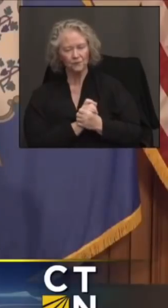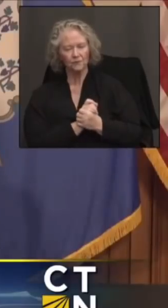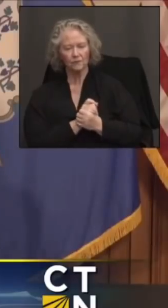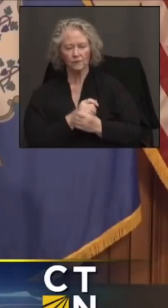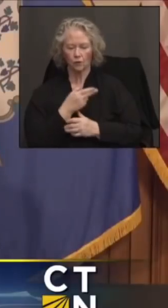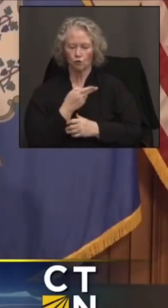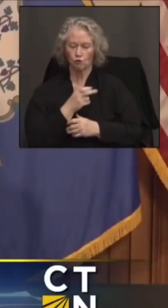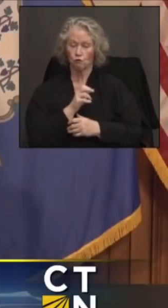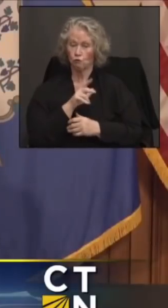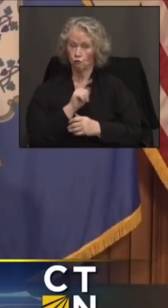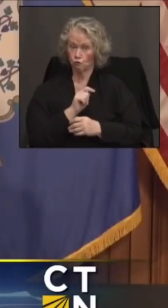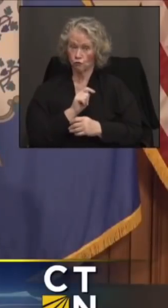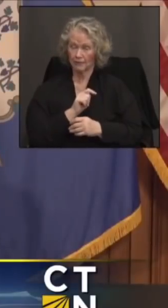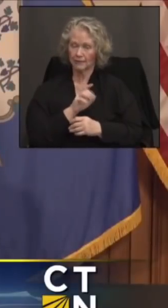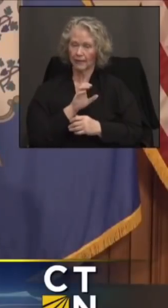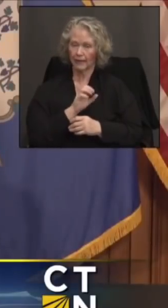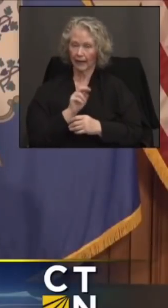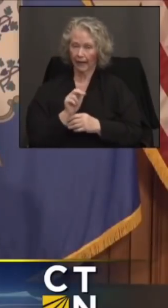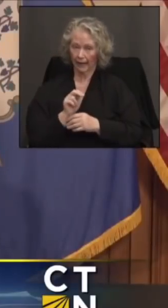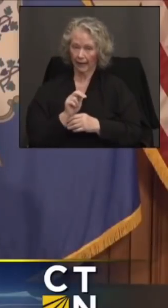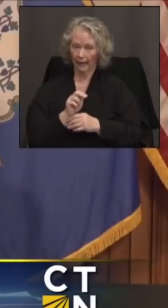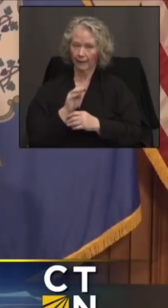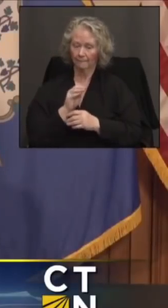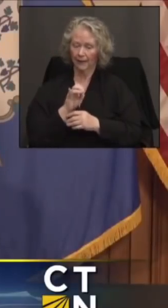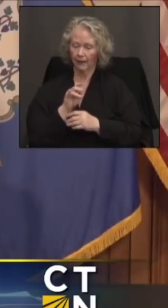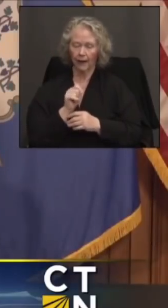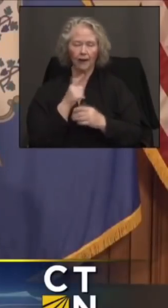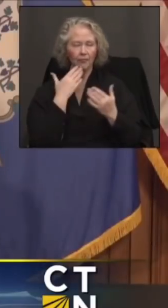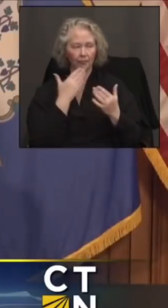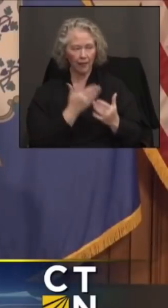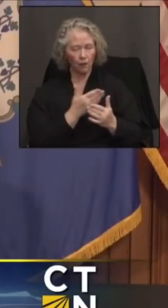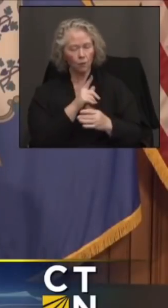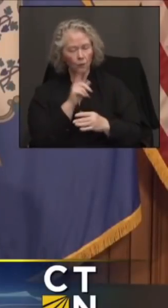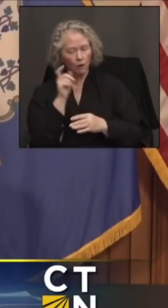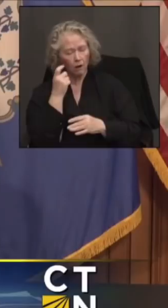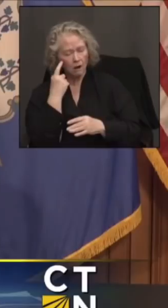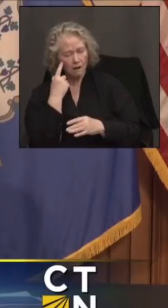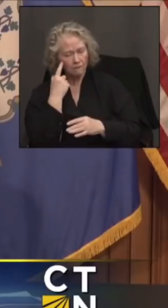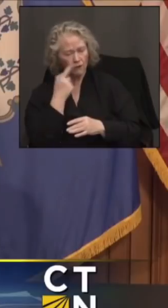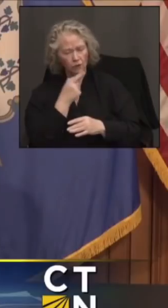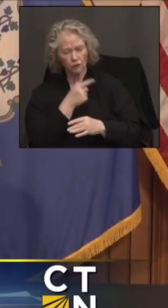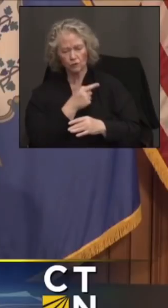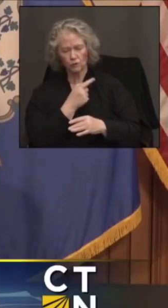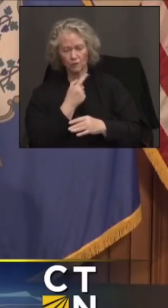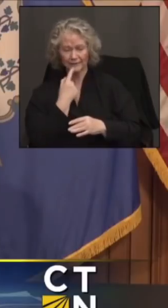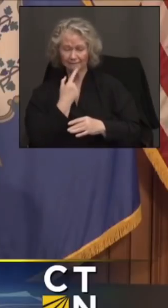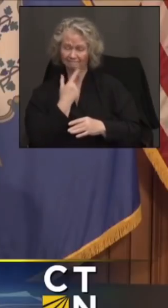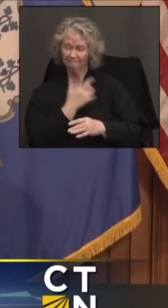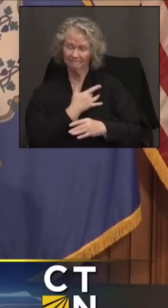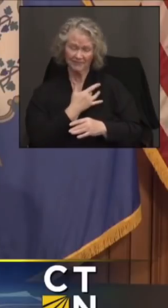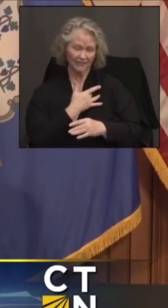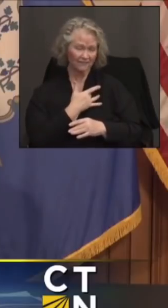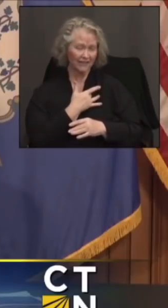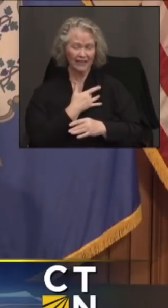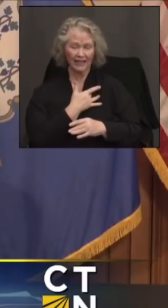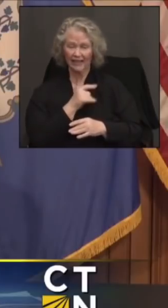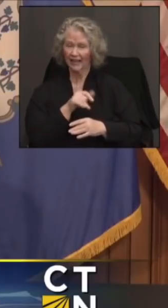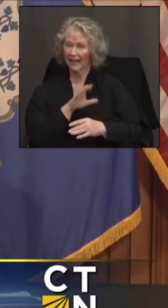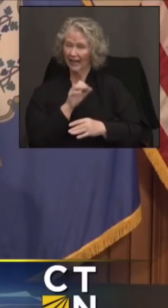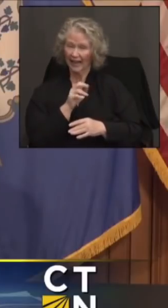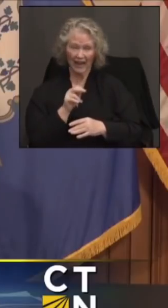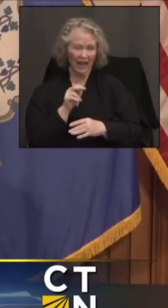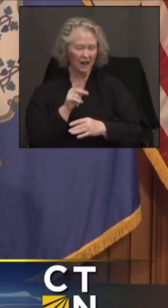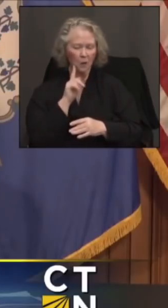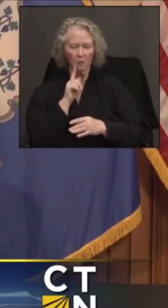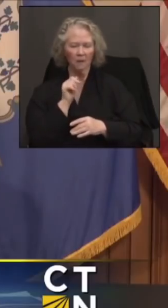Hearst, Connecticut Media. Thanks. Governor, you've talked about how you don't think Connecticut is going to see the fourth